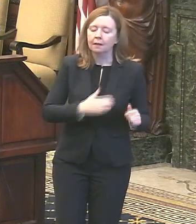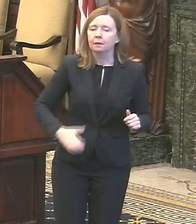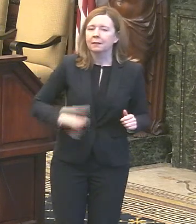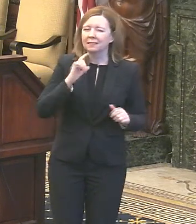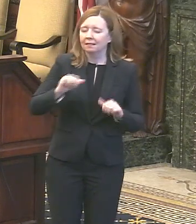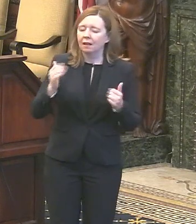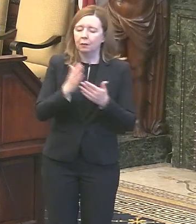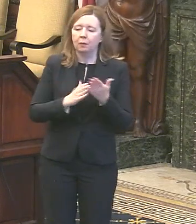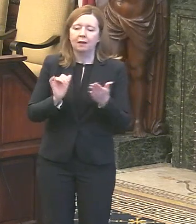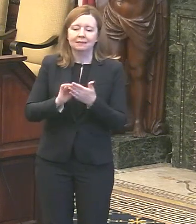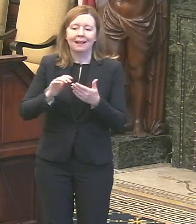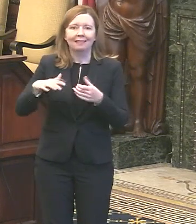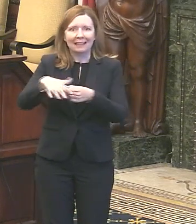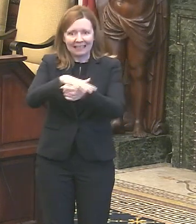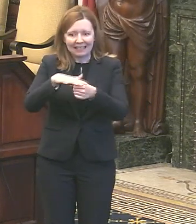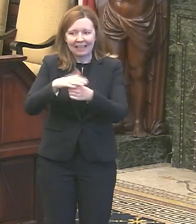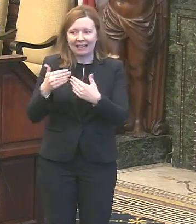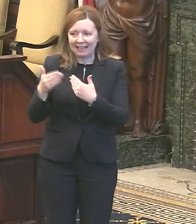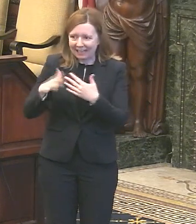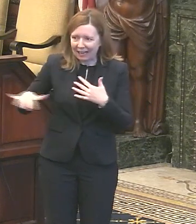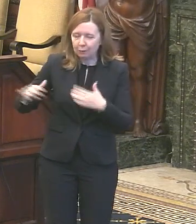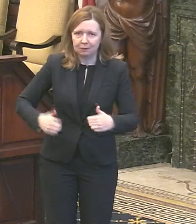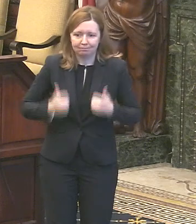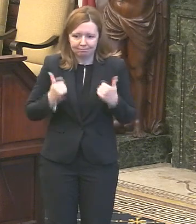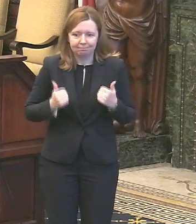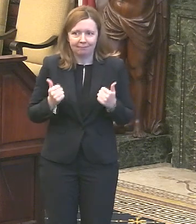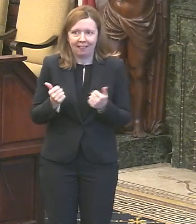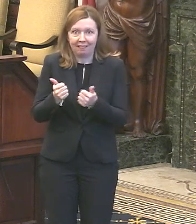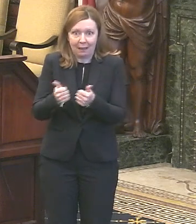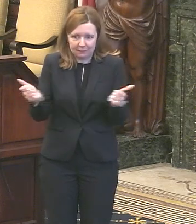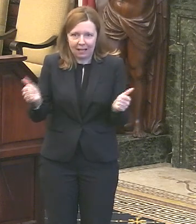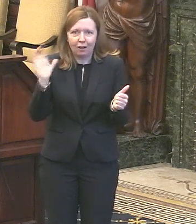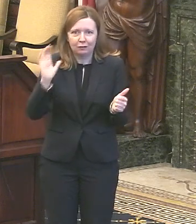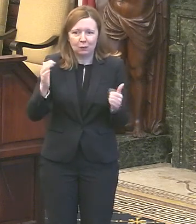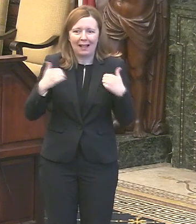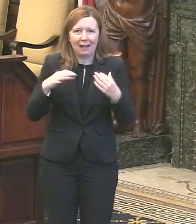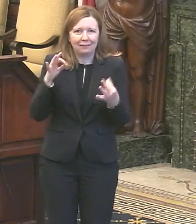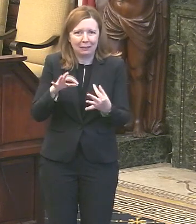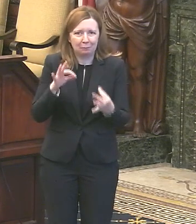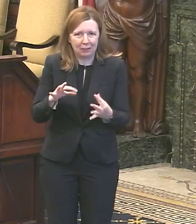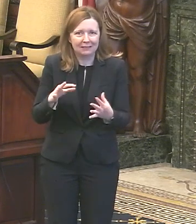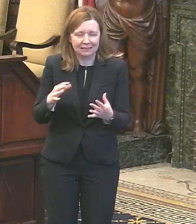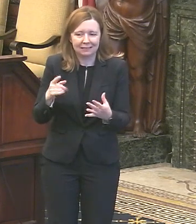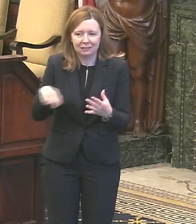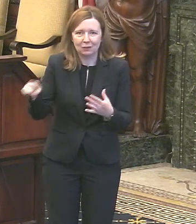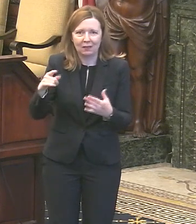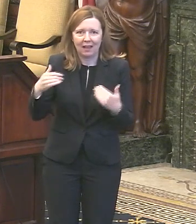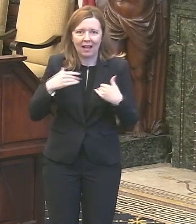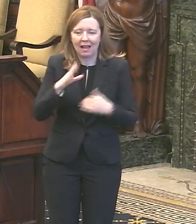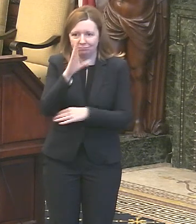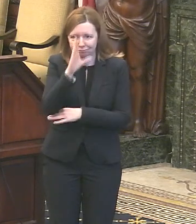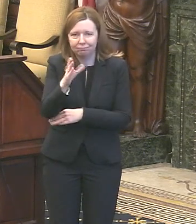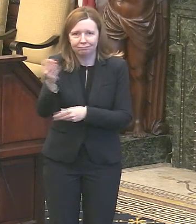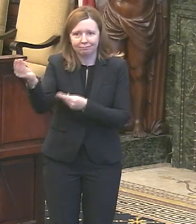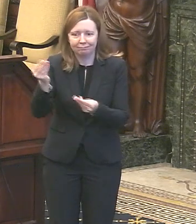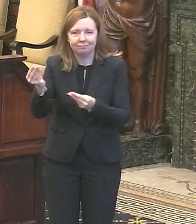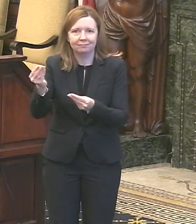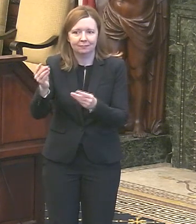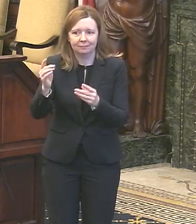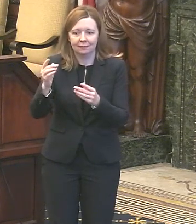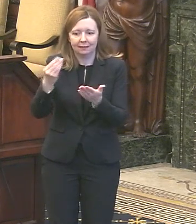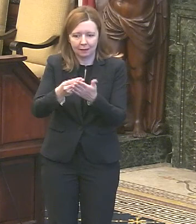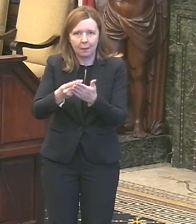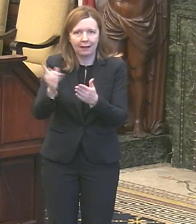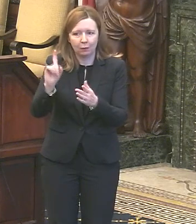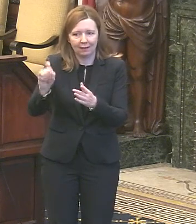is that the neighbors themselves and the residents will have input into who gets the grants. So they'll feel as if they're actually directing the money to the needs that